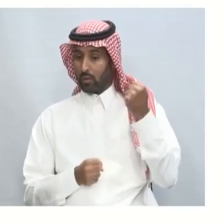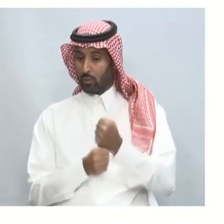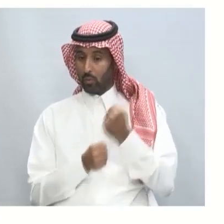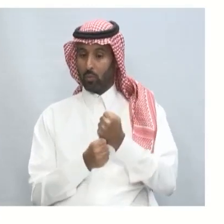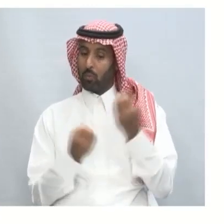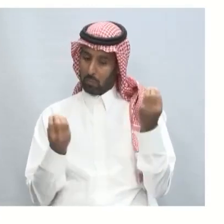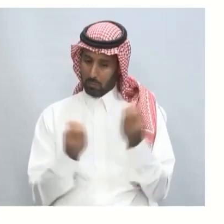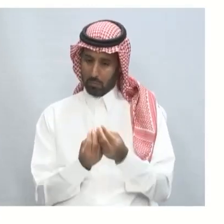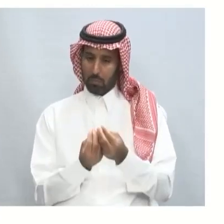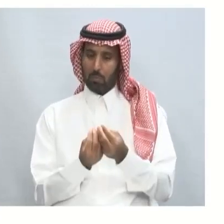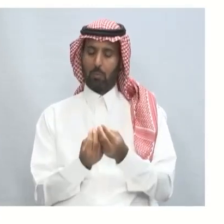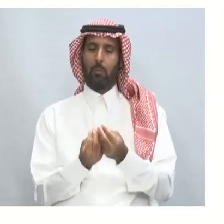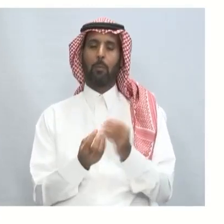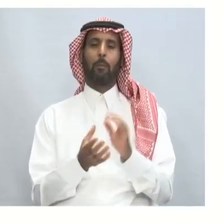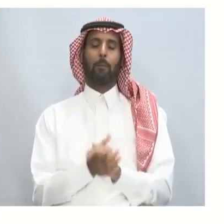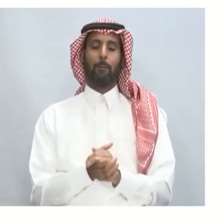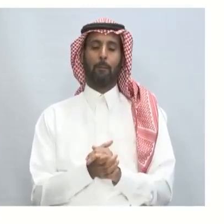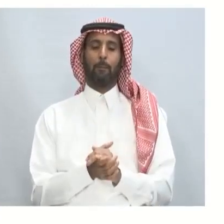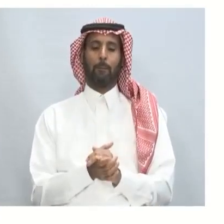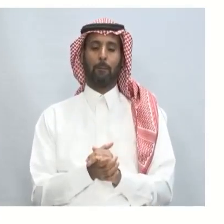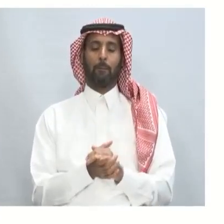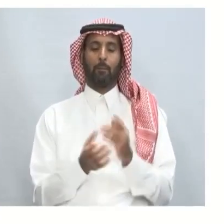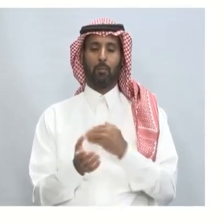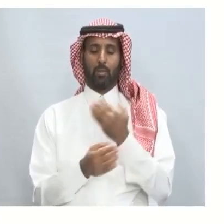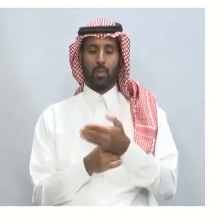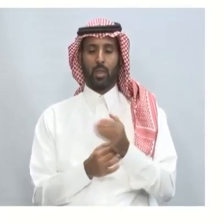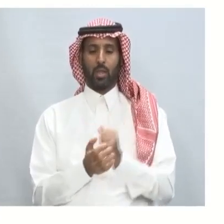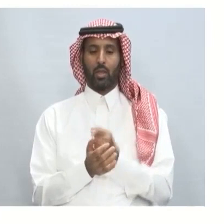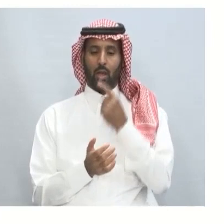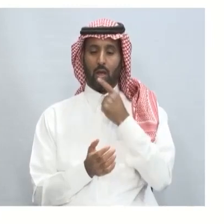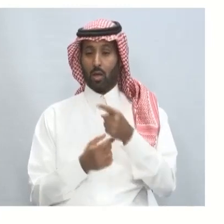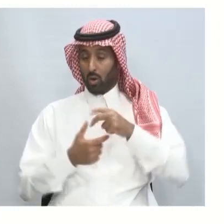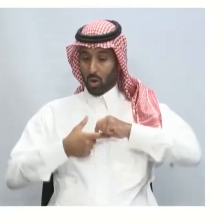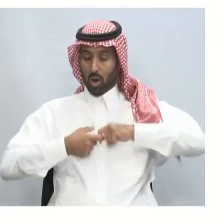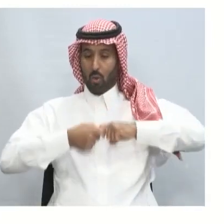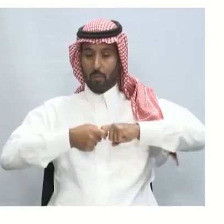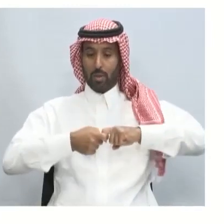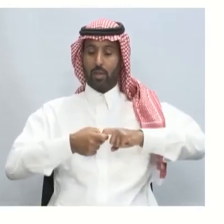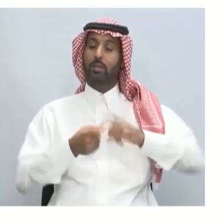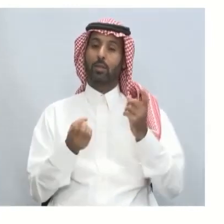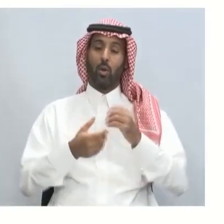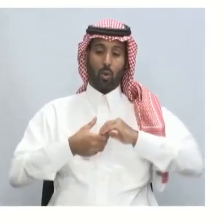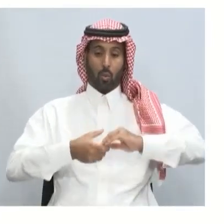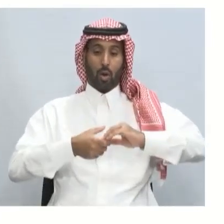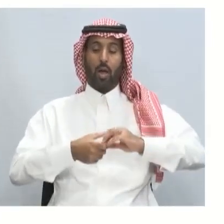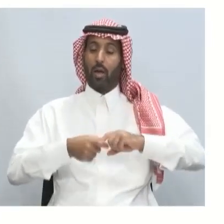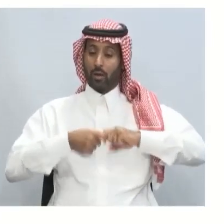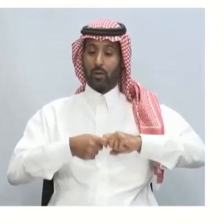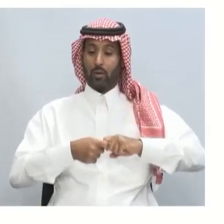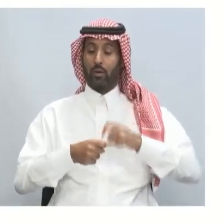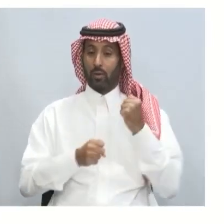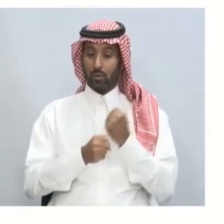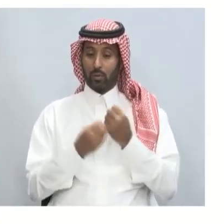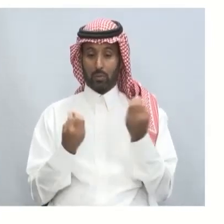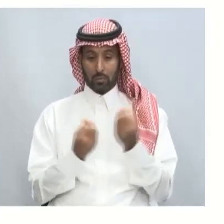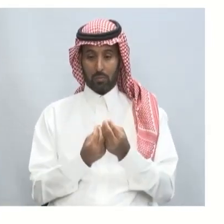with others yes of course it's an easy one I cooperate I work good I